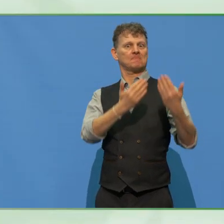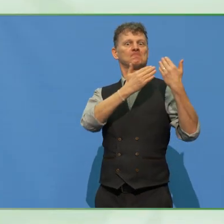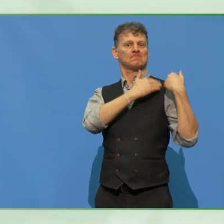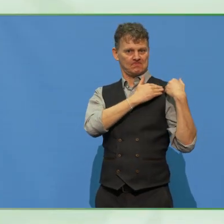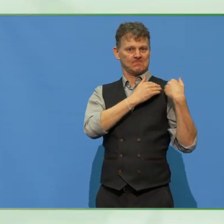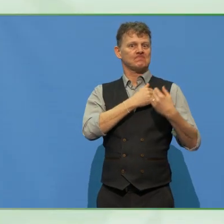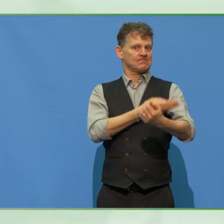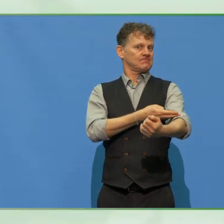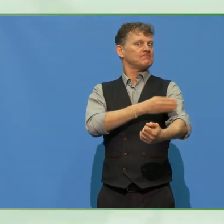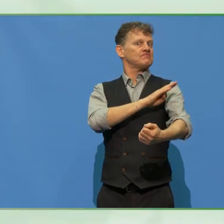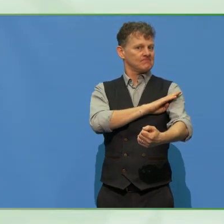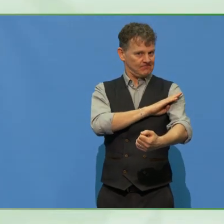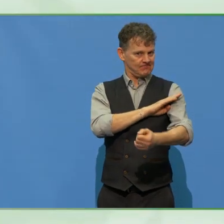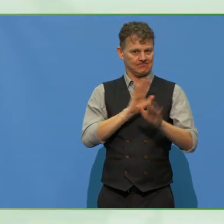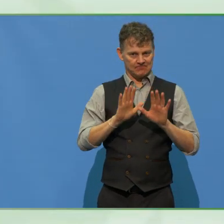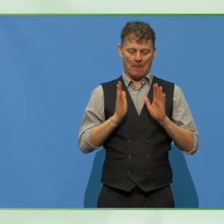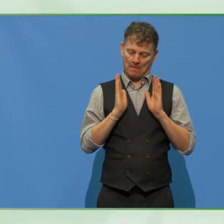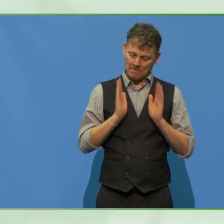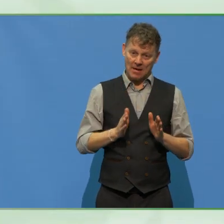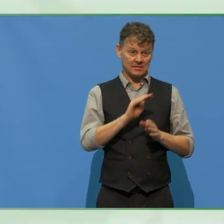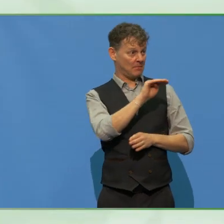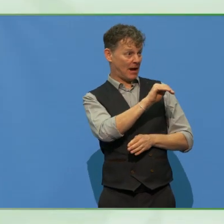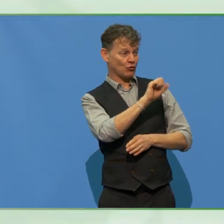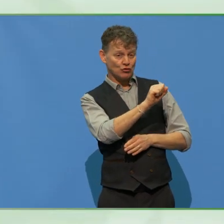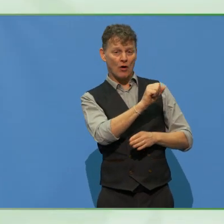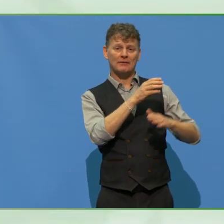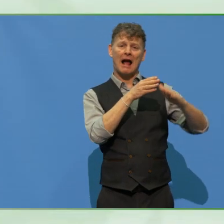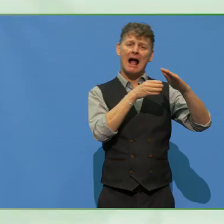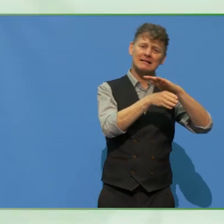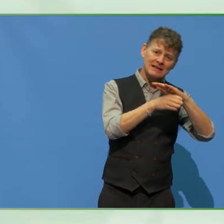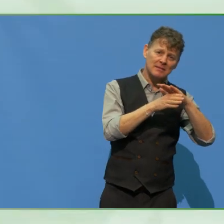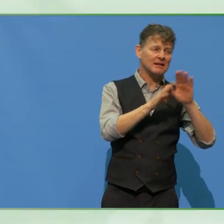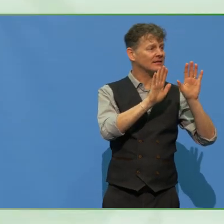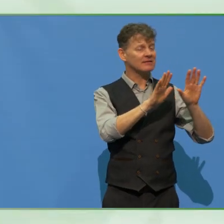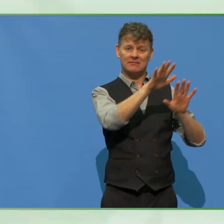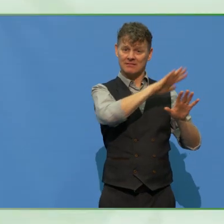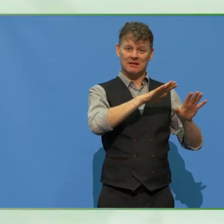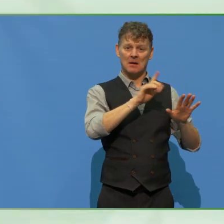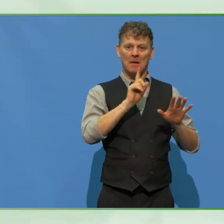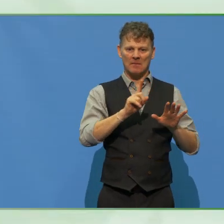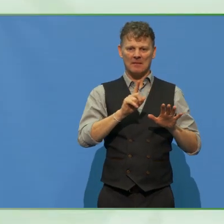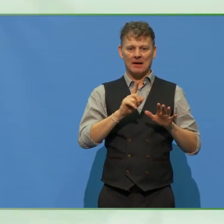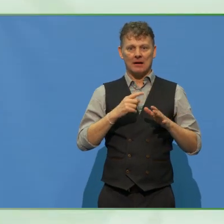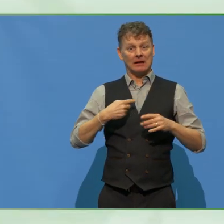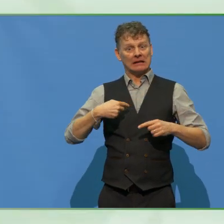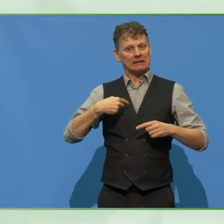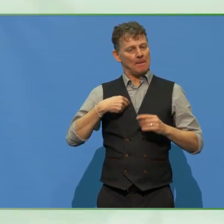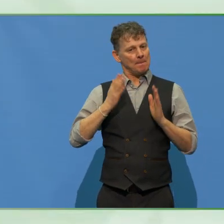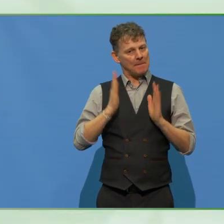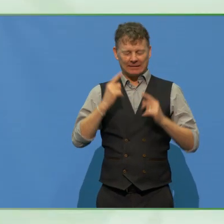deepen not just what Microsoft does and what accessibility can do, but it's deepened me. It's made me